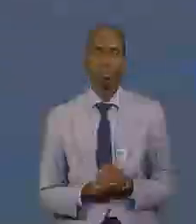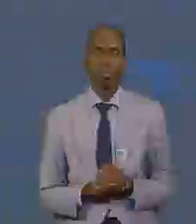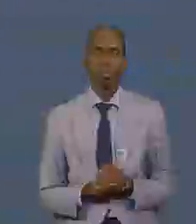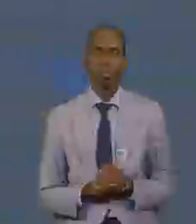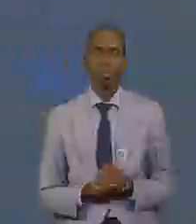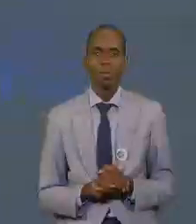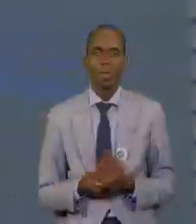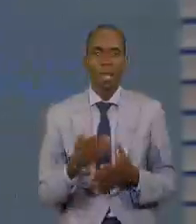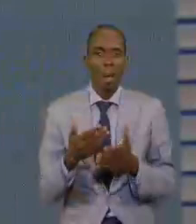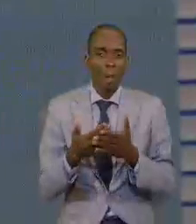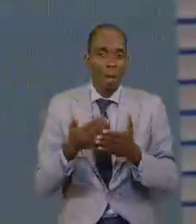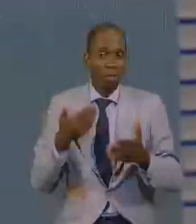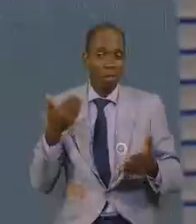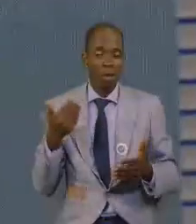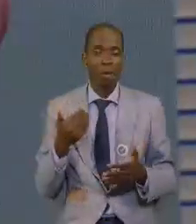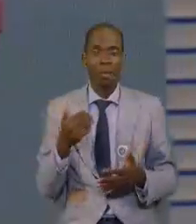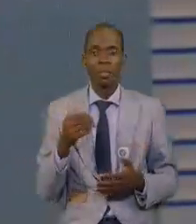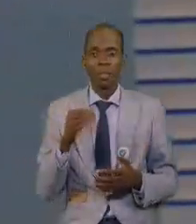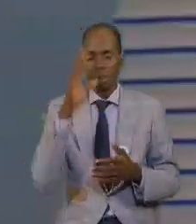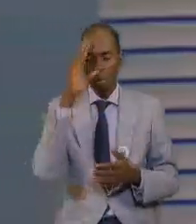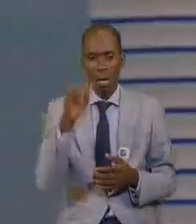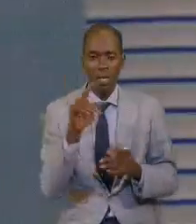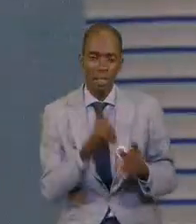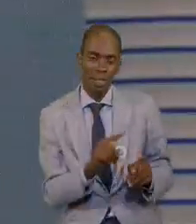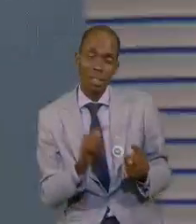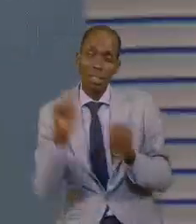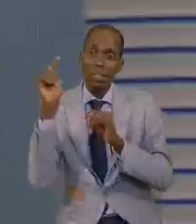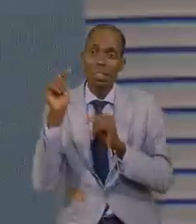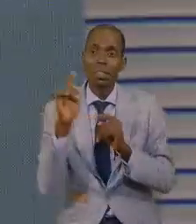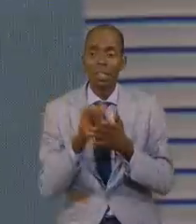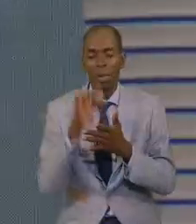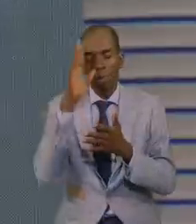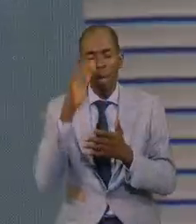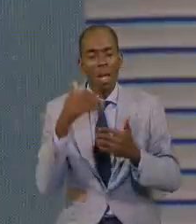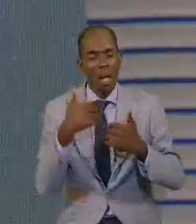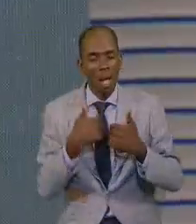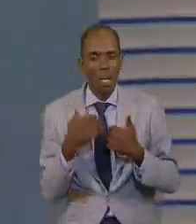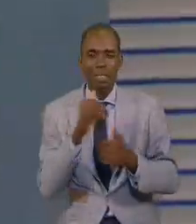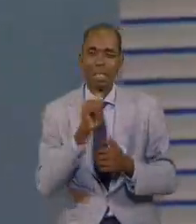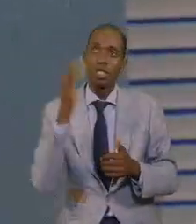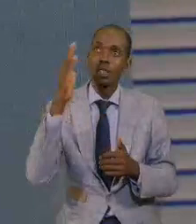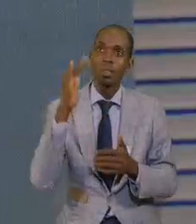Before his translation, he had this testimony, he pleased God.